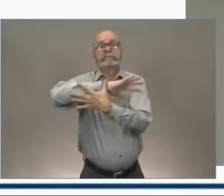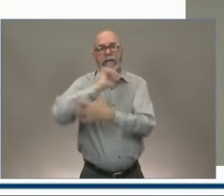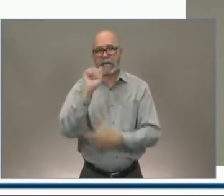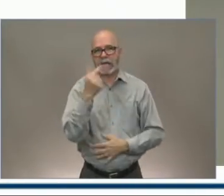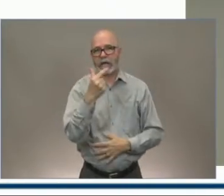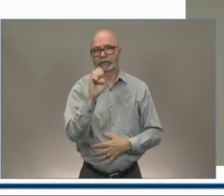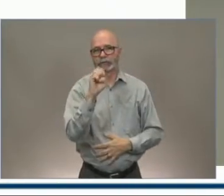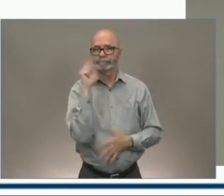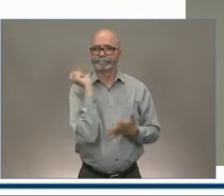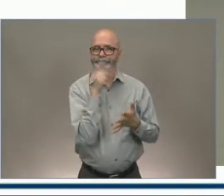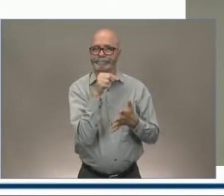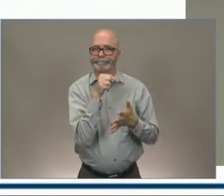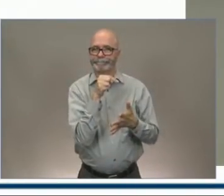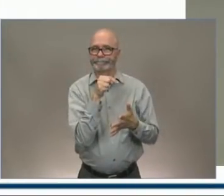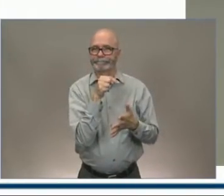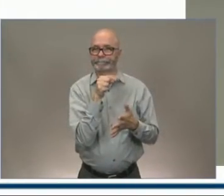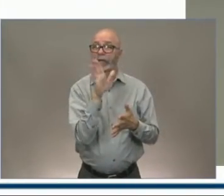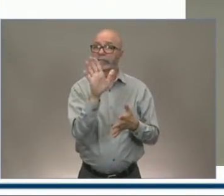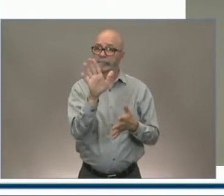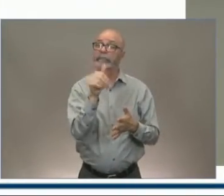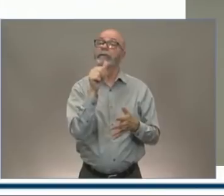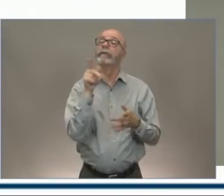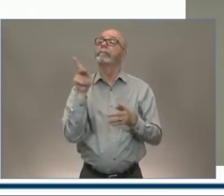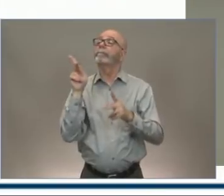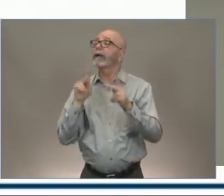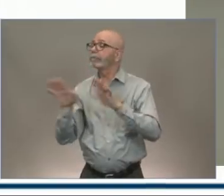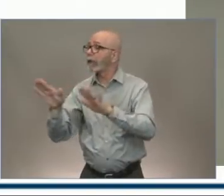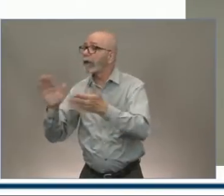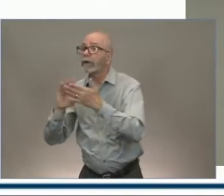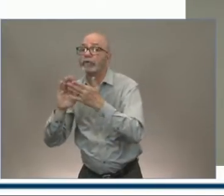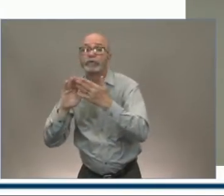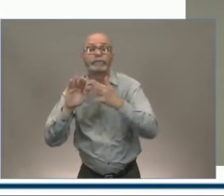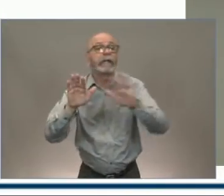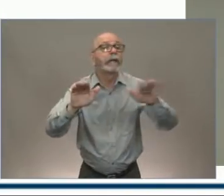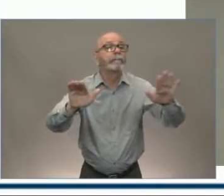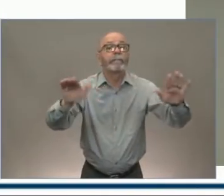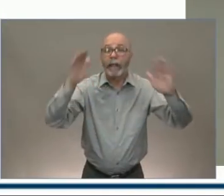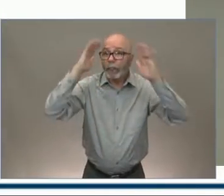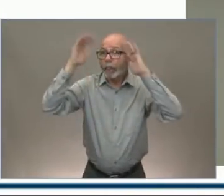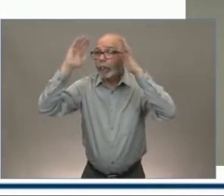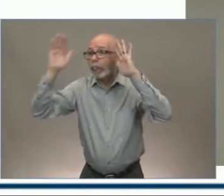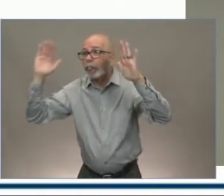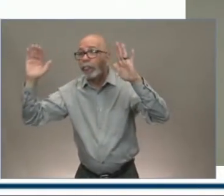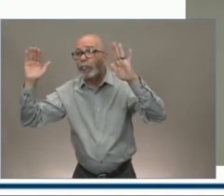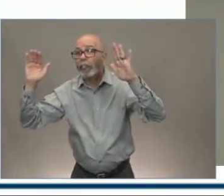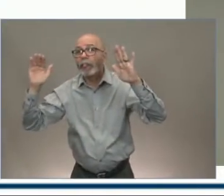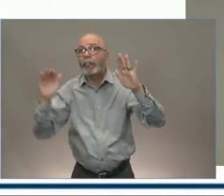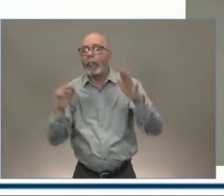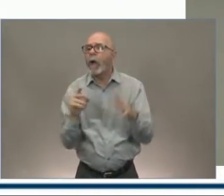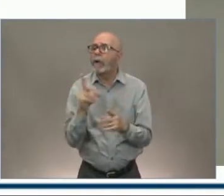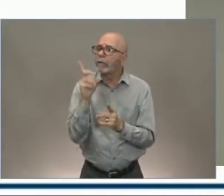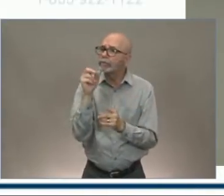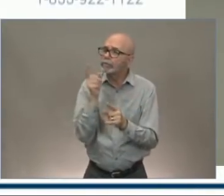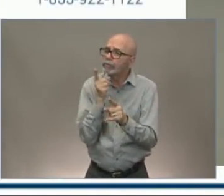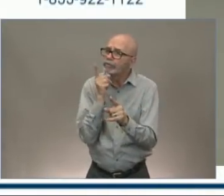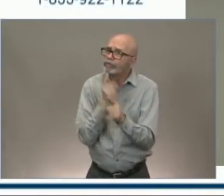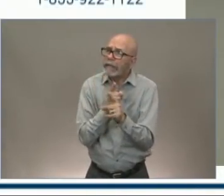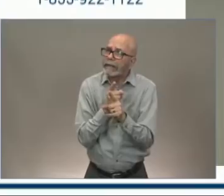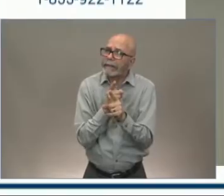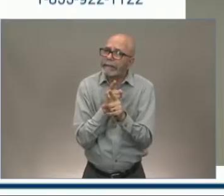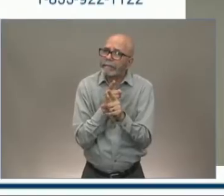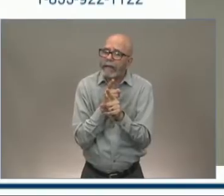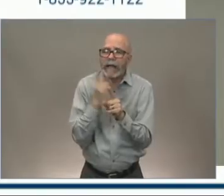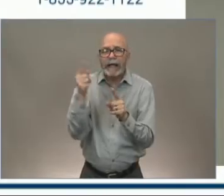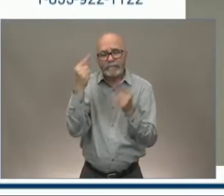like everything else we've asked Nova Scotians to do throughout this whole pandemic, do the right thing, look after each other, don't think about just yourself,